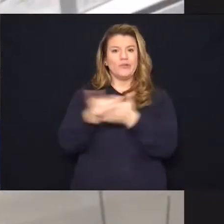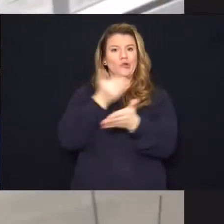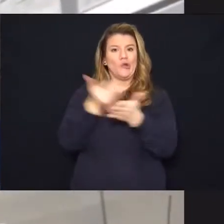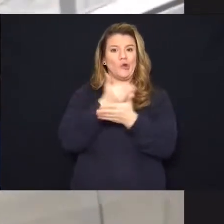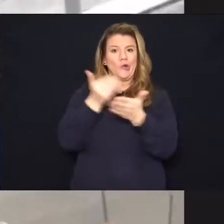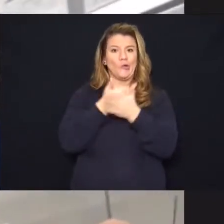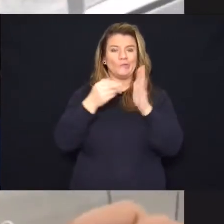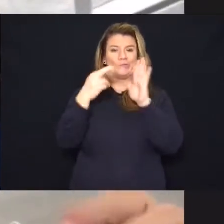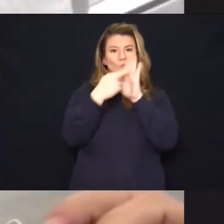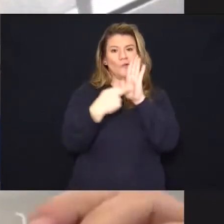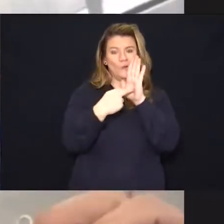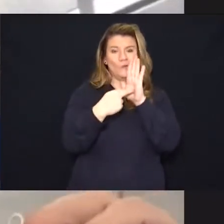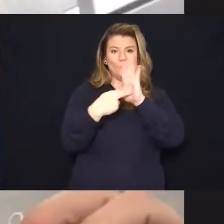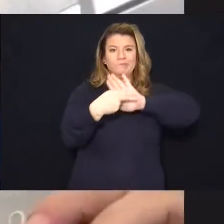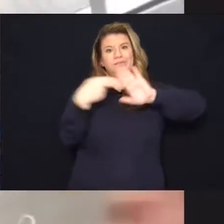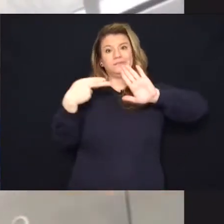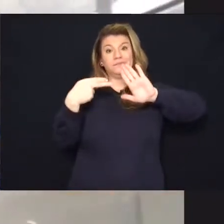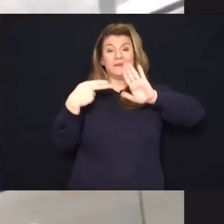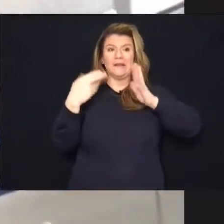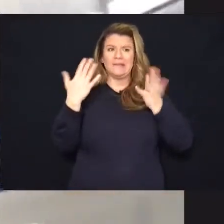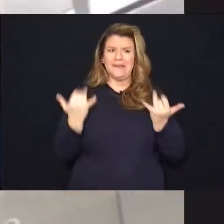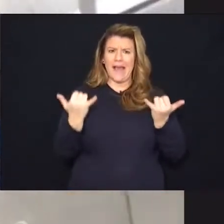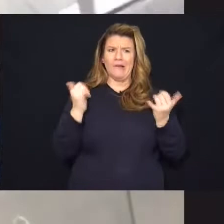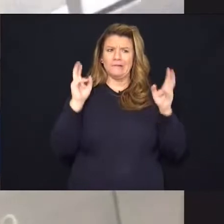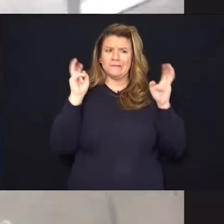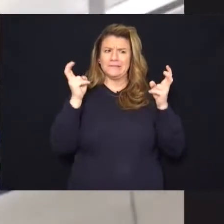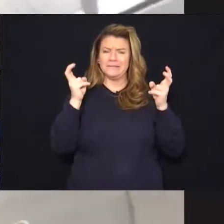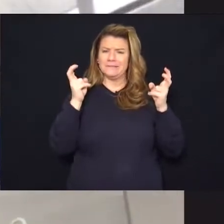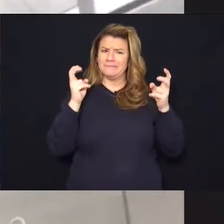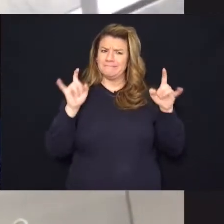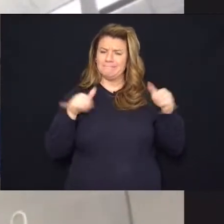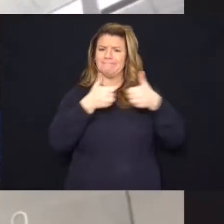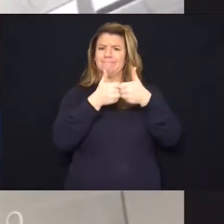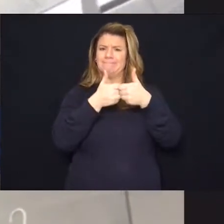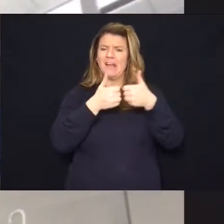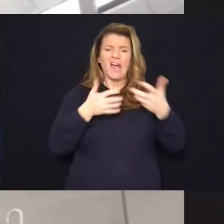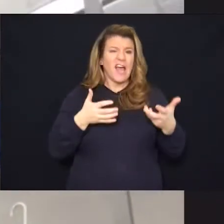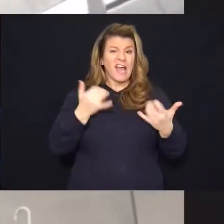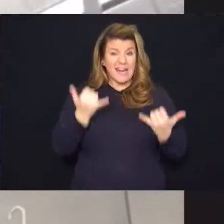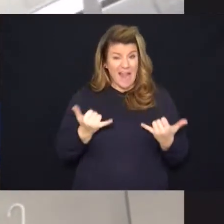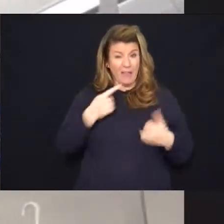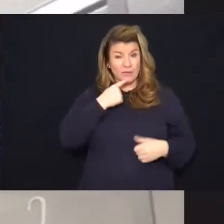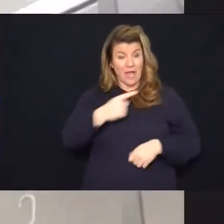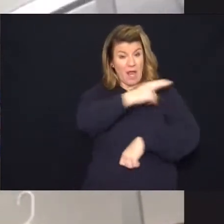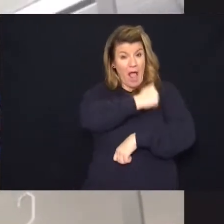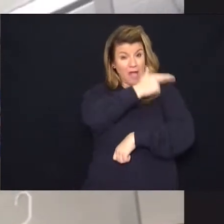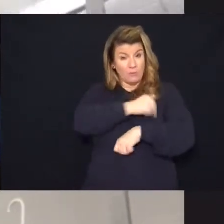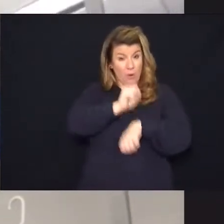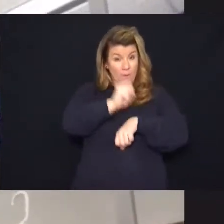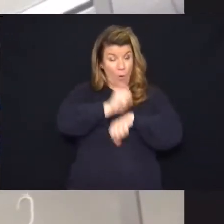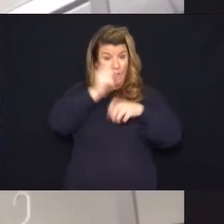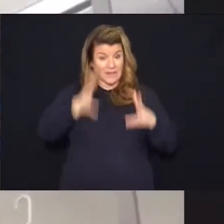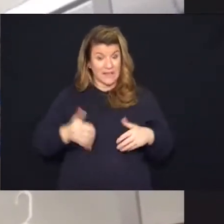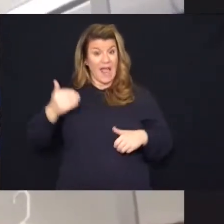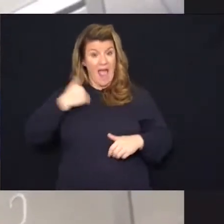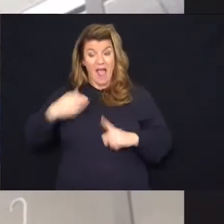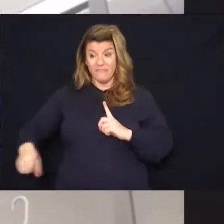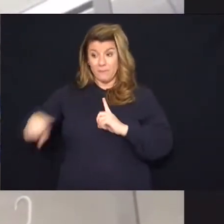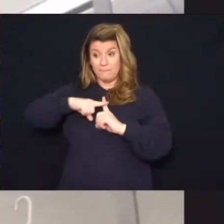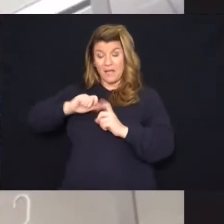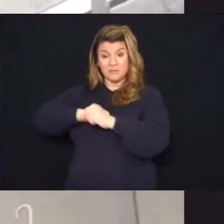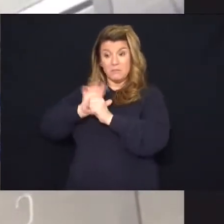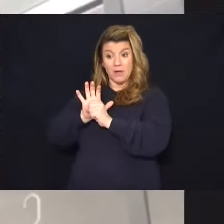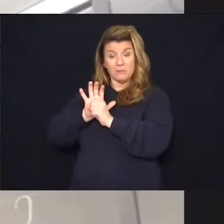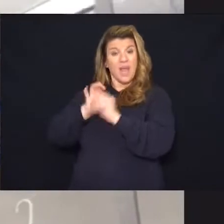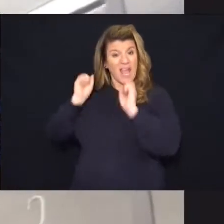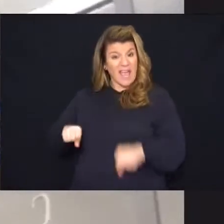causing some controversy, basically saying in some instances, hospital employees who have tested positive with COVID could or should go